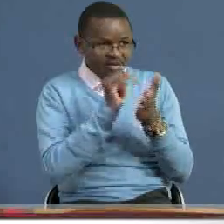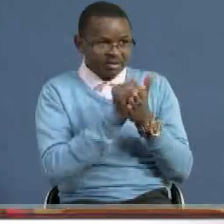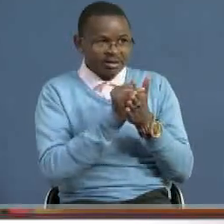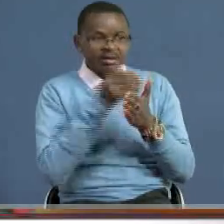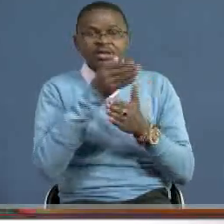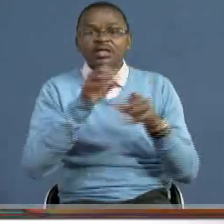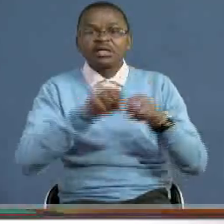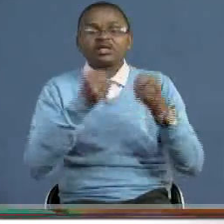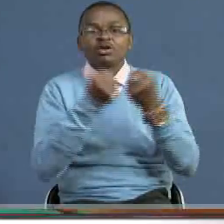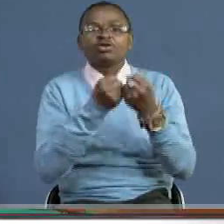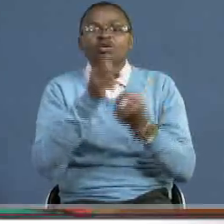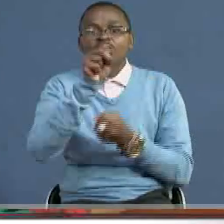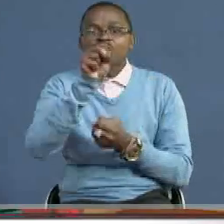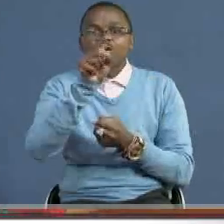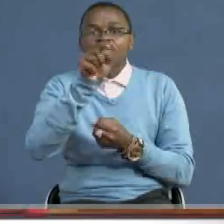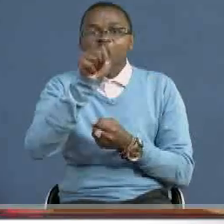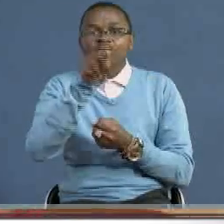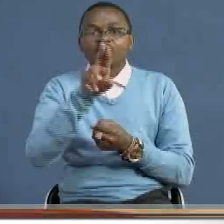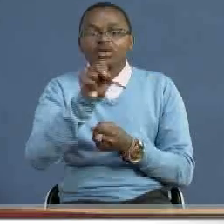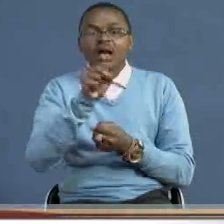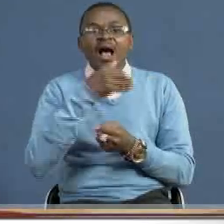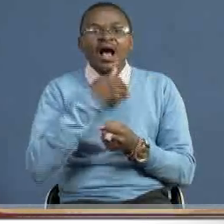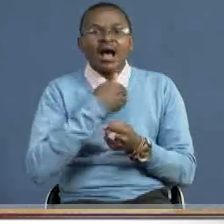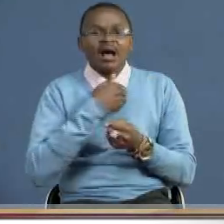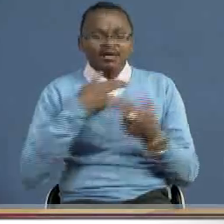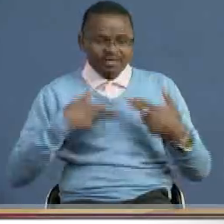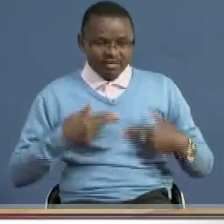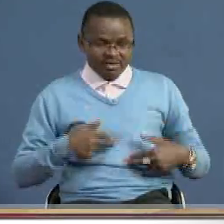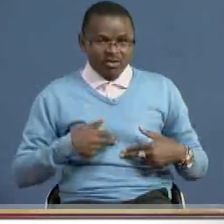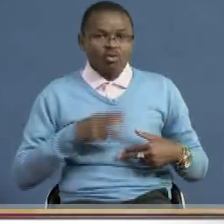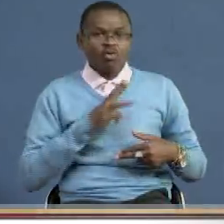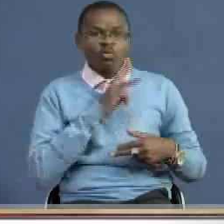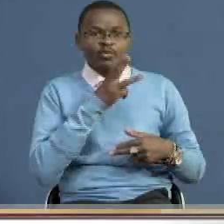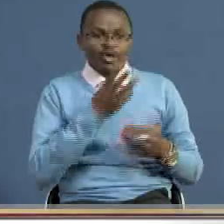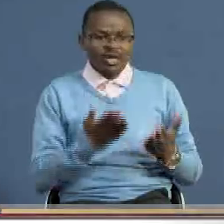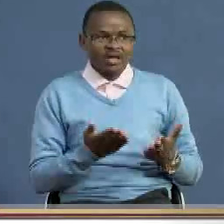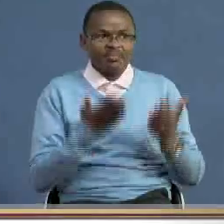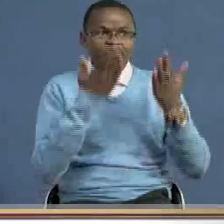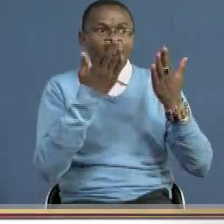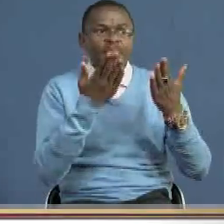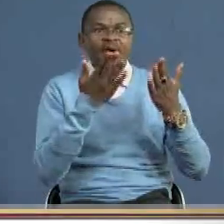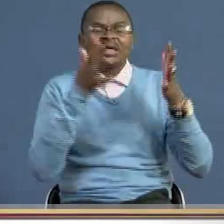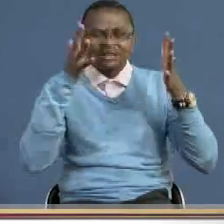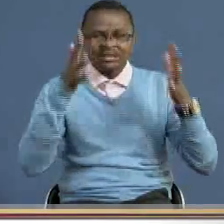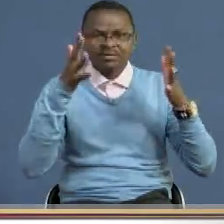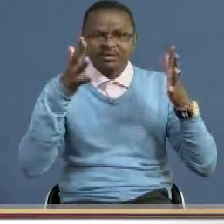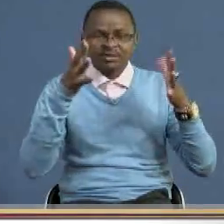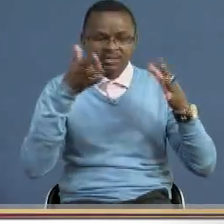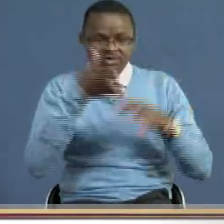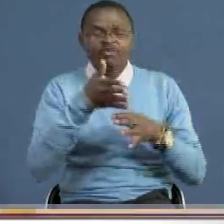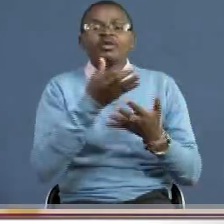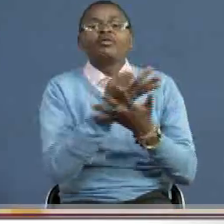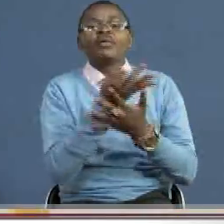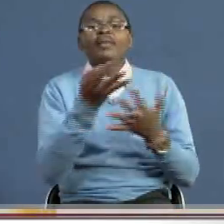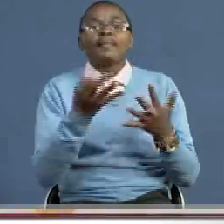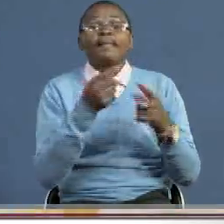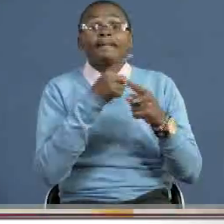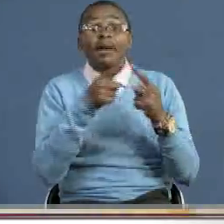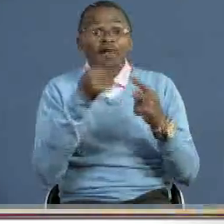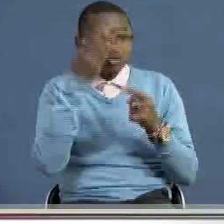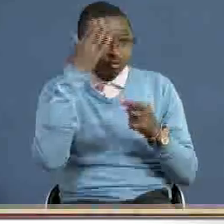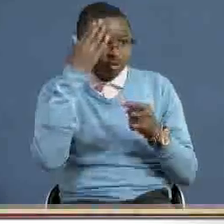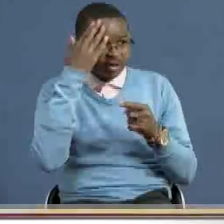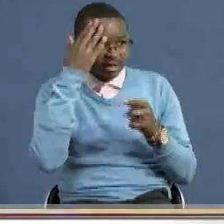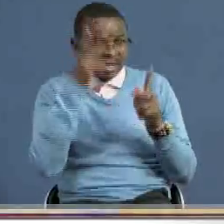improved socioeconomic status and a better healthcare facility would improve and impact greatly on these facilities. But do you know